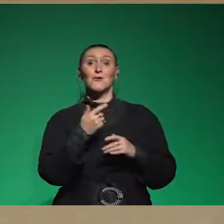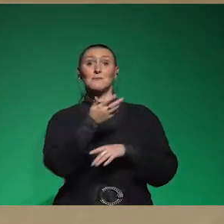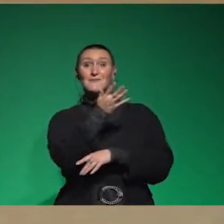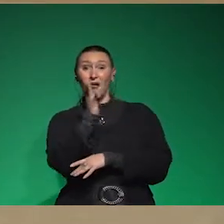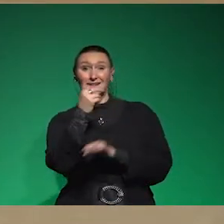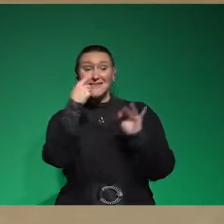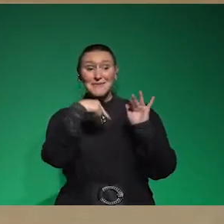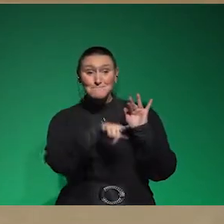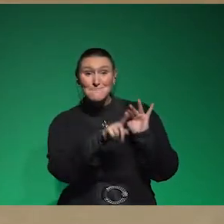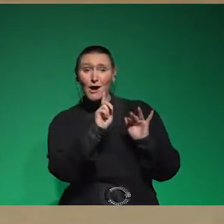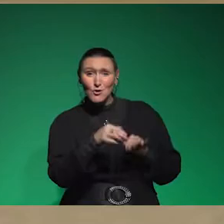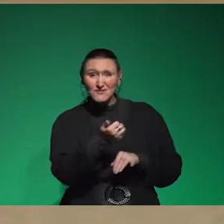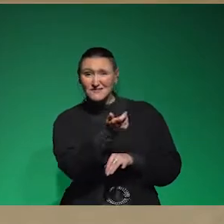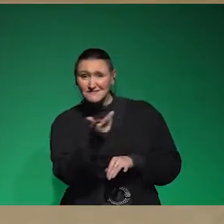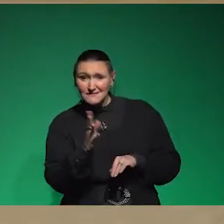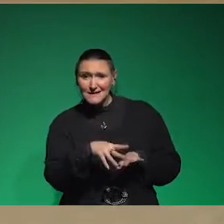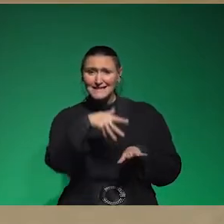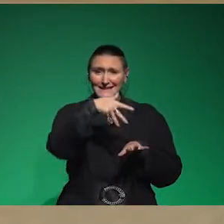the city. Then